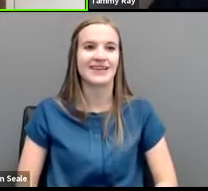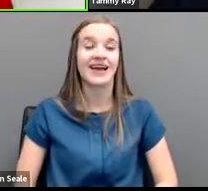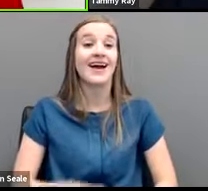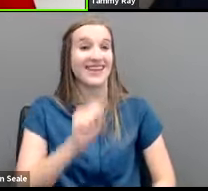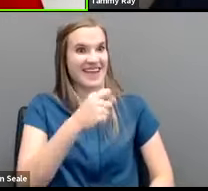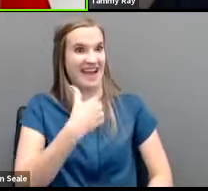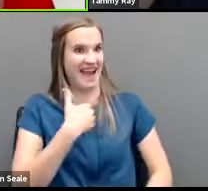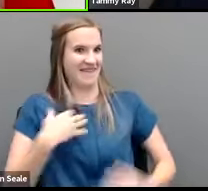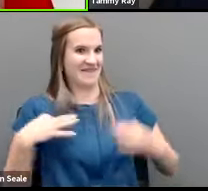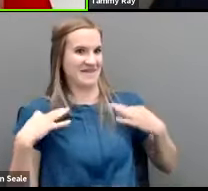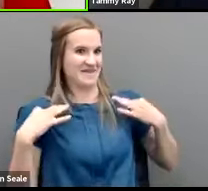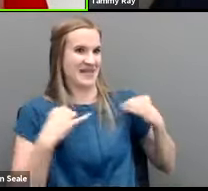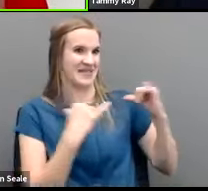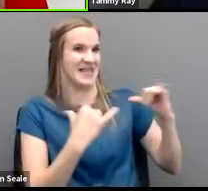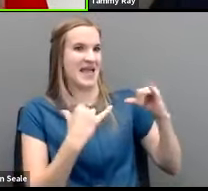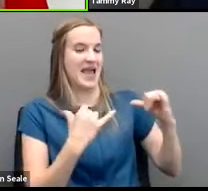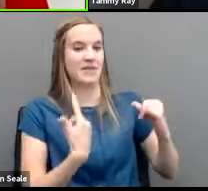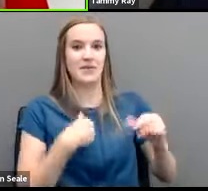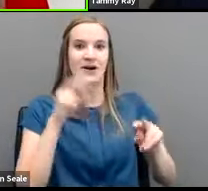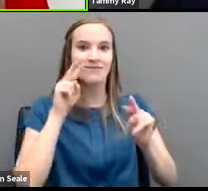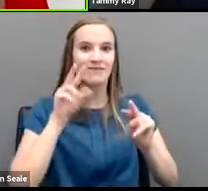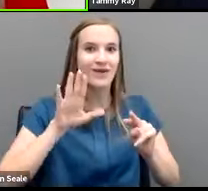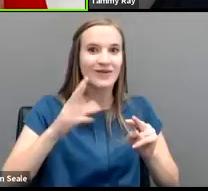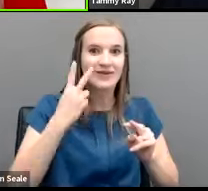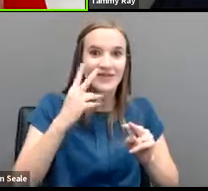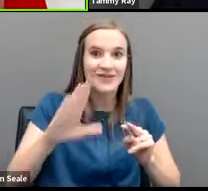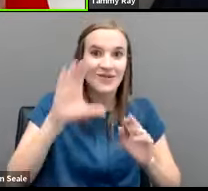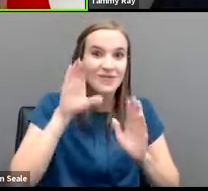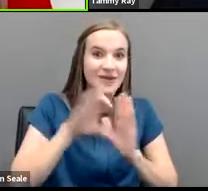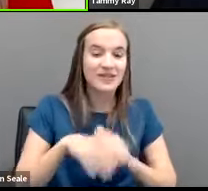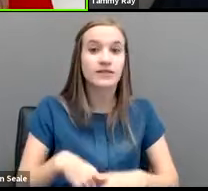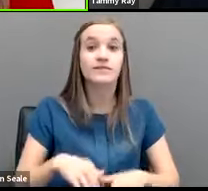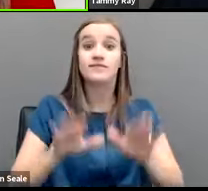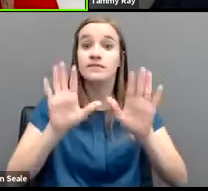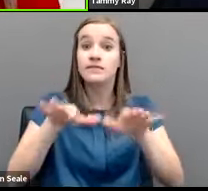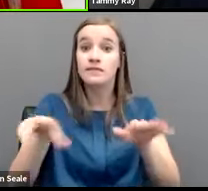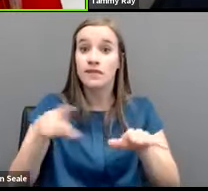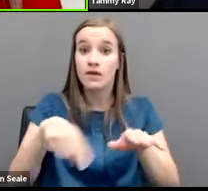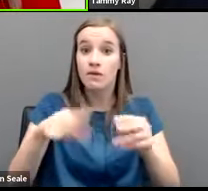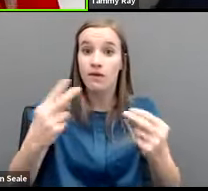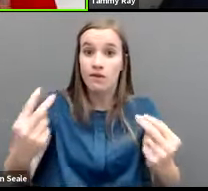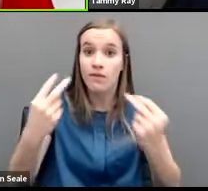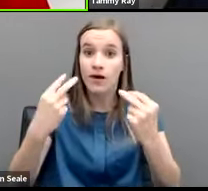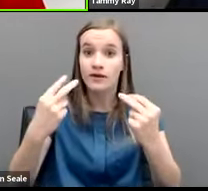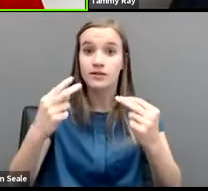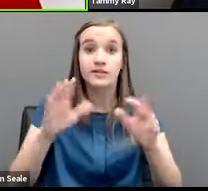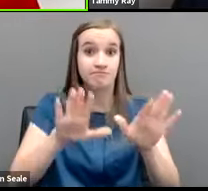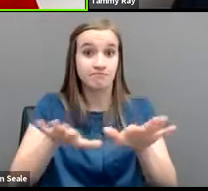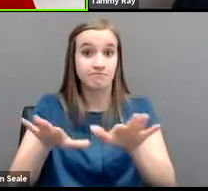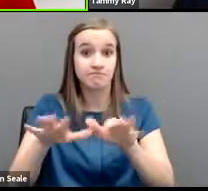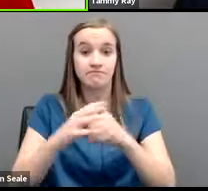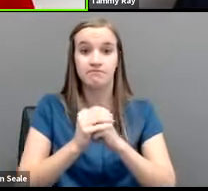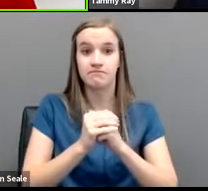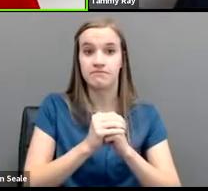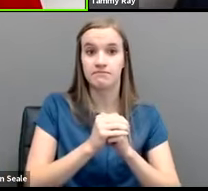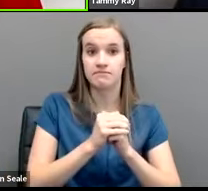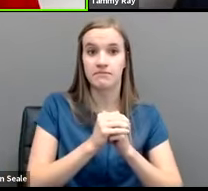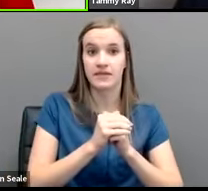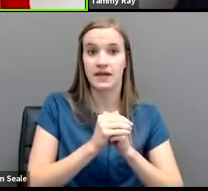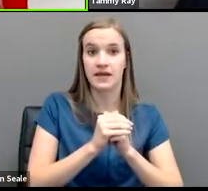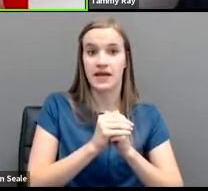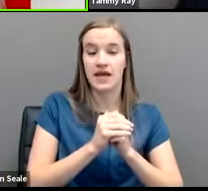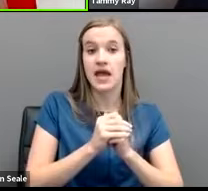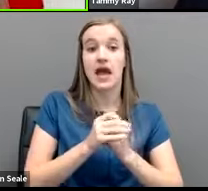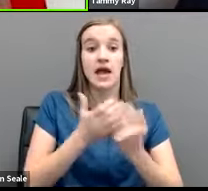to see what you guys post. Also want to remind all of you that, you know, as a private citizen who's no longer